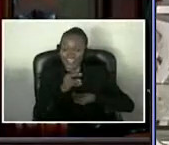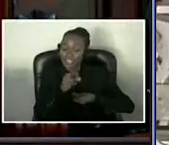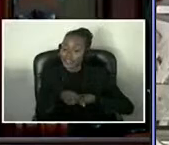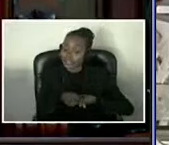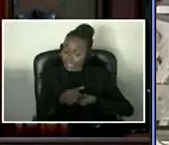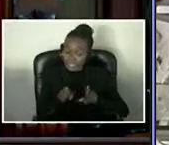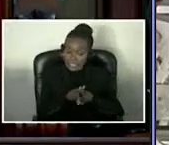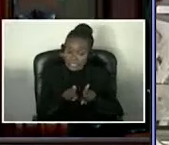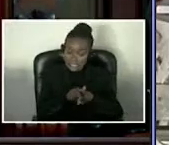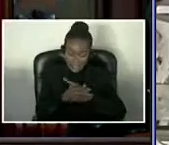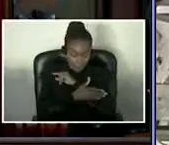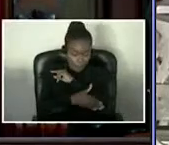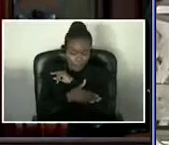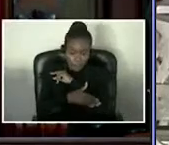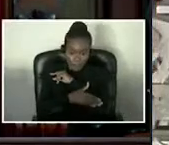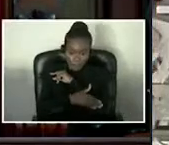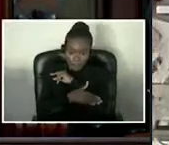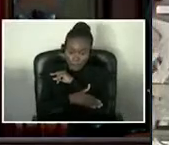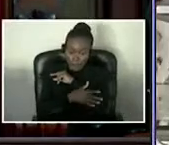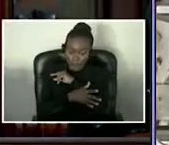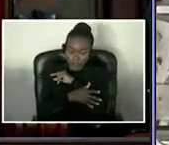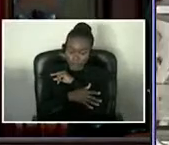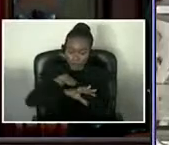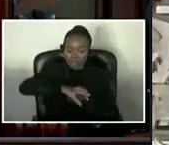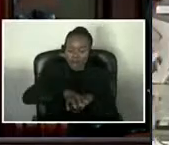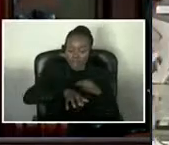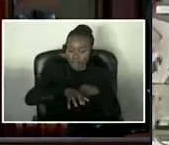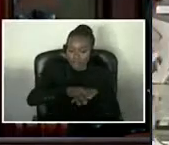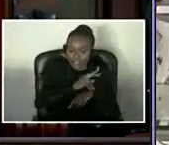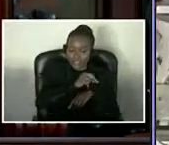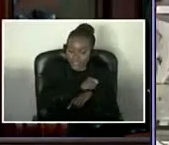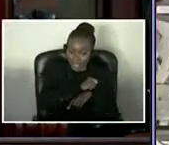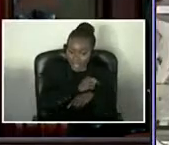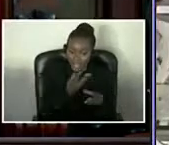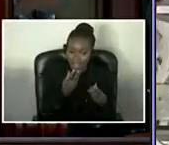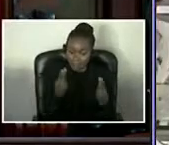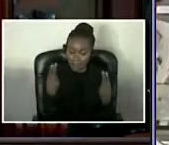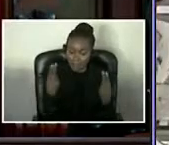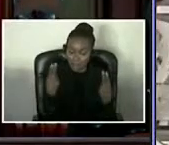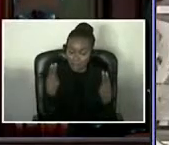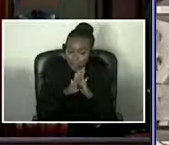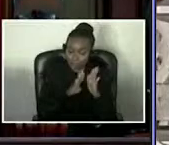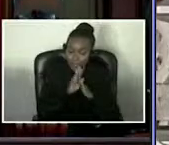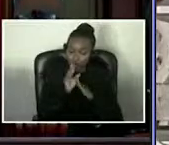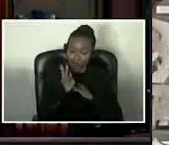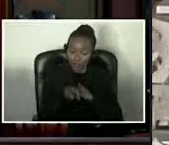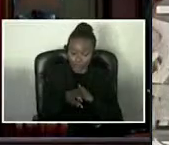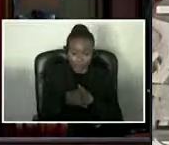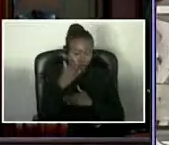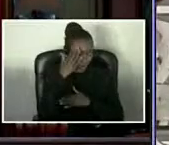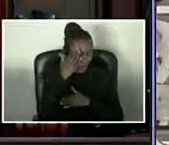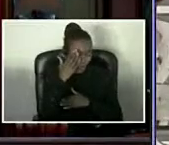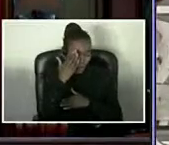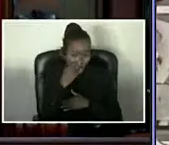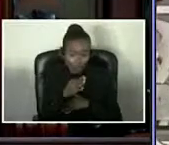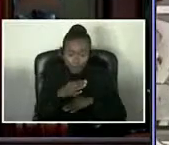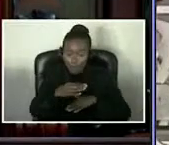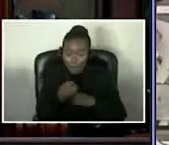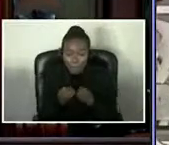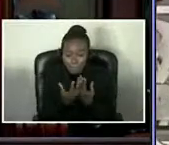province as we know that some are soon going to retirement but at the